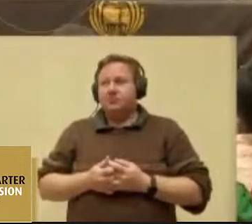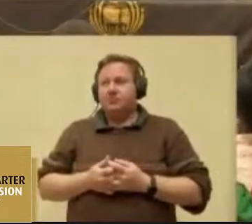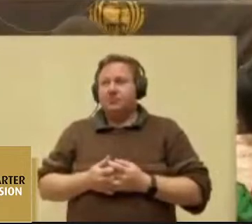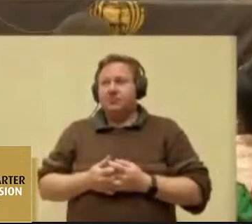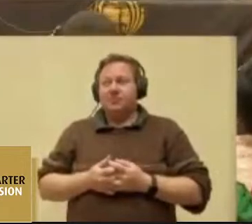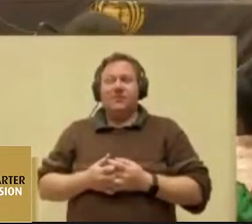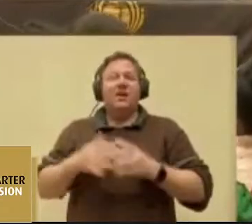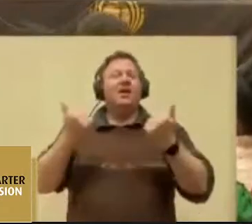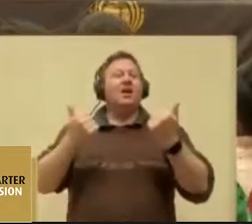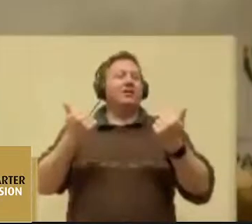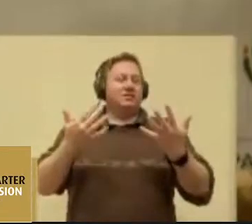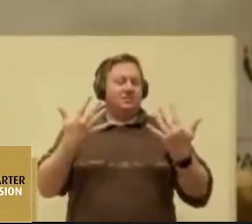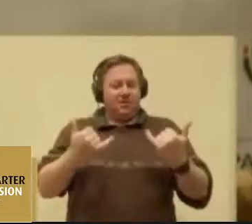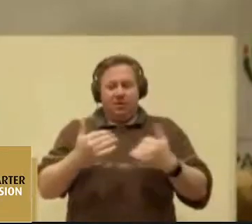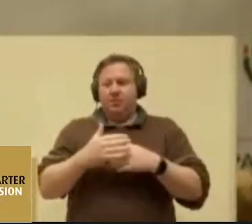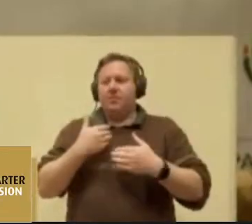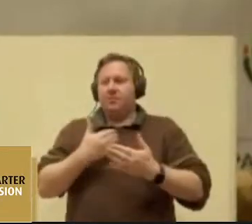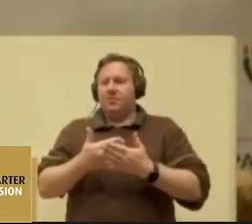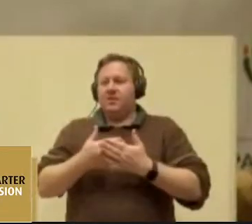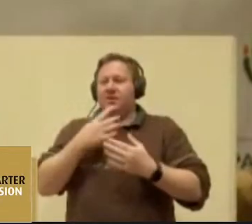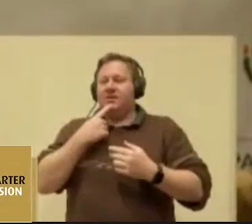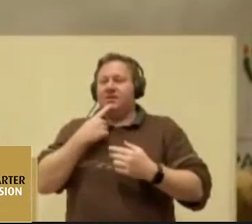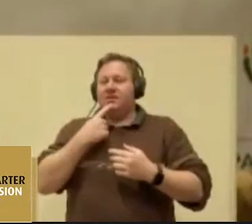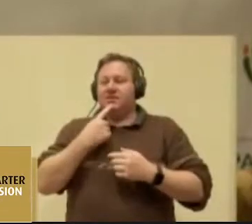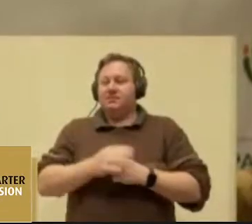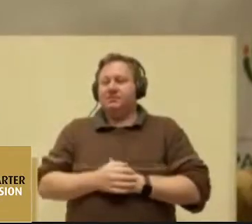may i speak now thank you